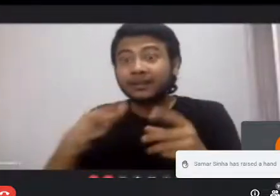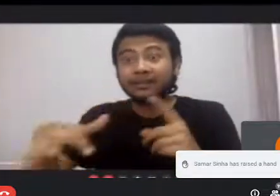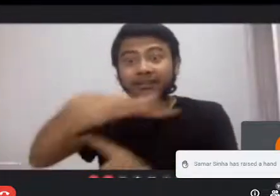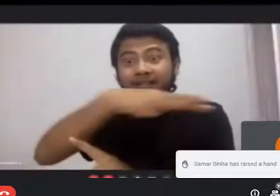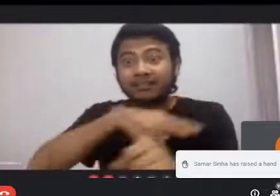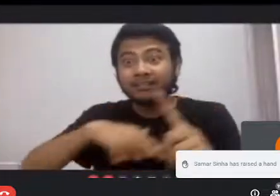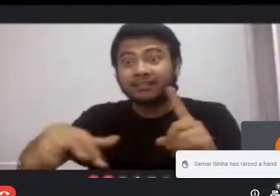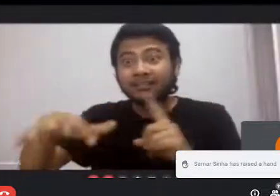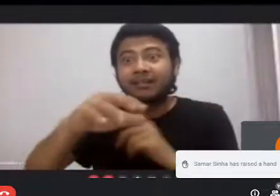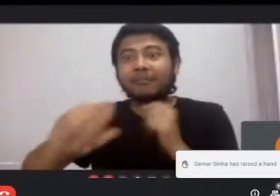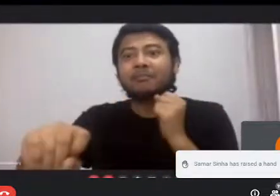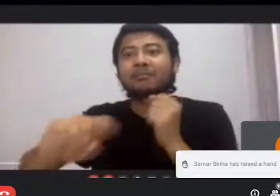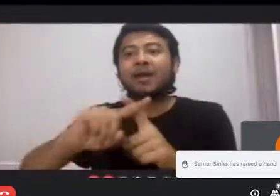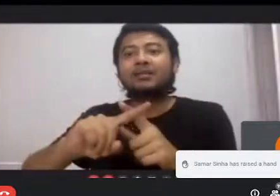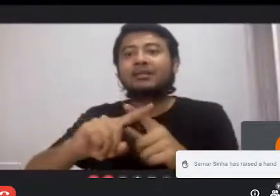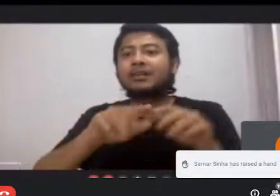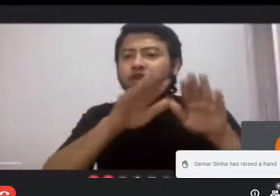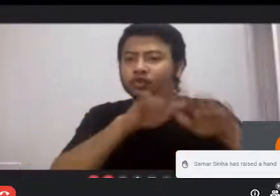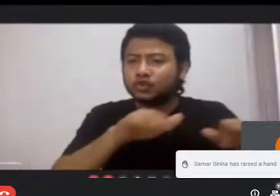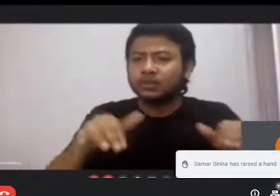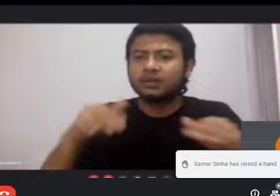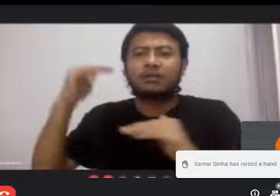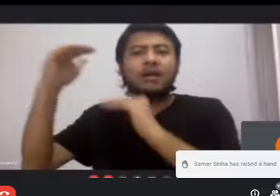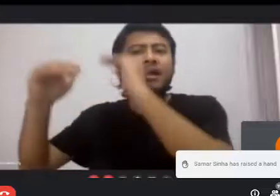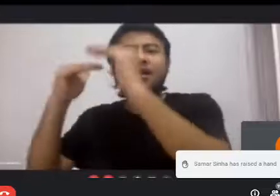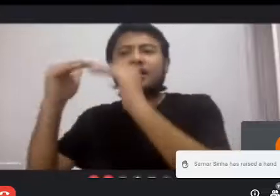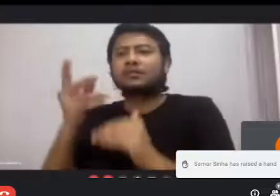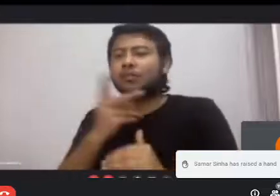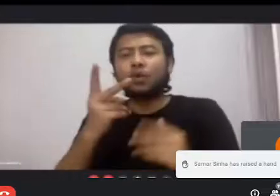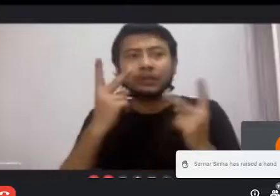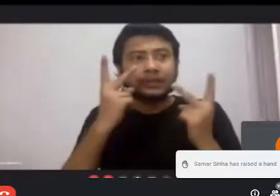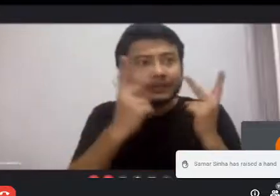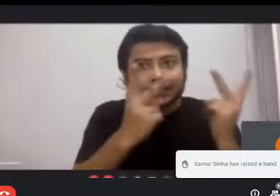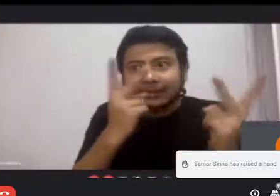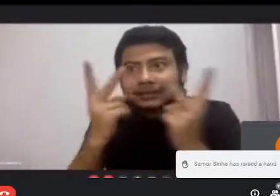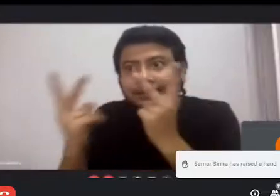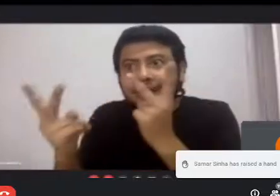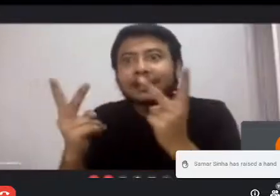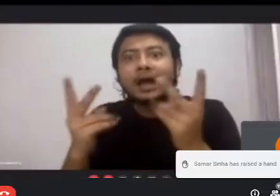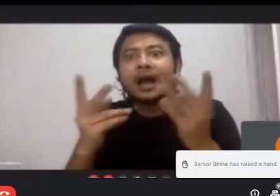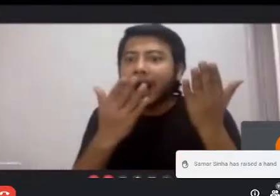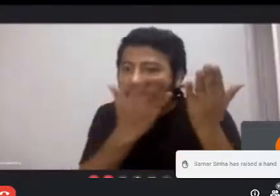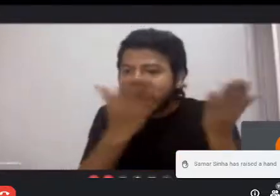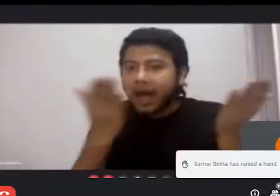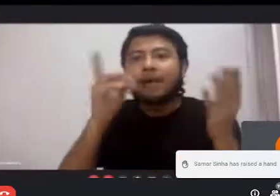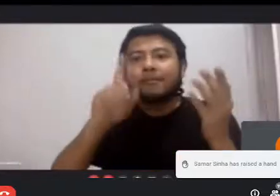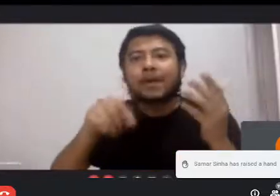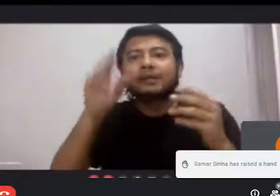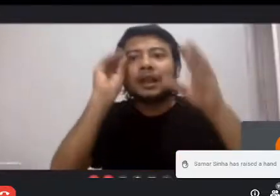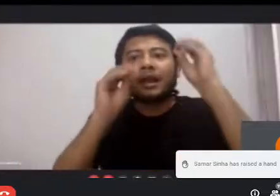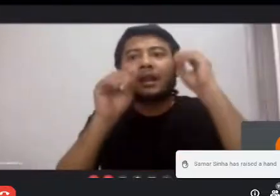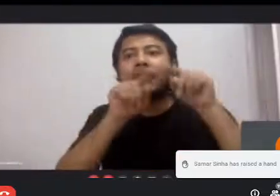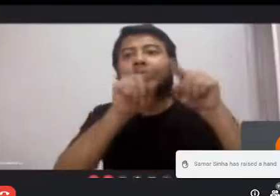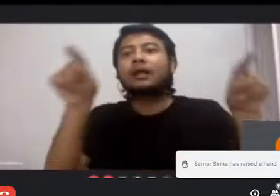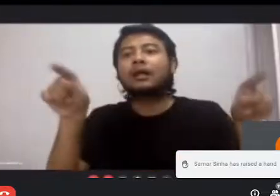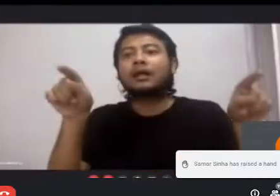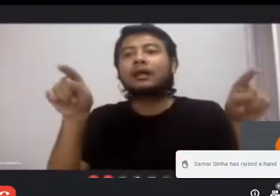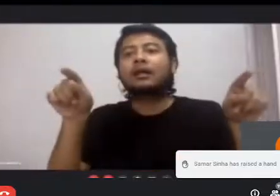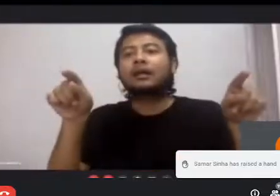that. As I said, we want active learning by everyone. So because everybody designs their own